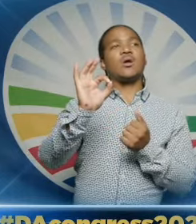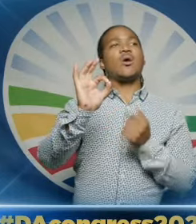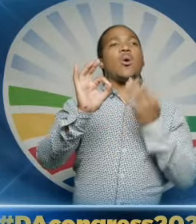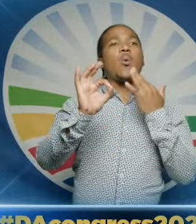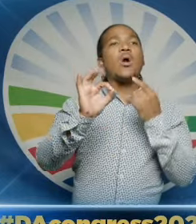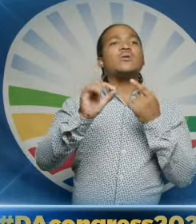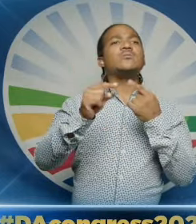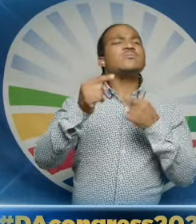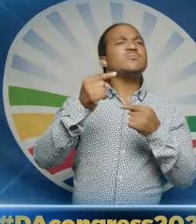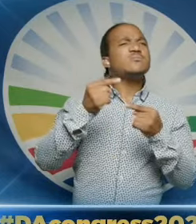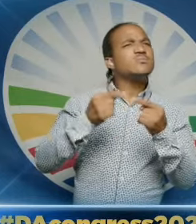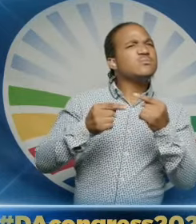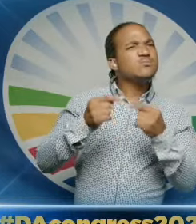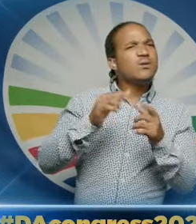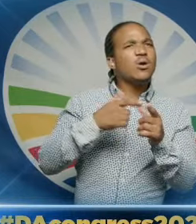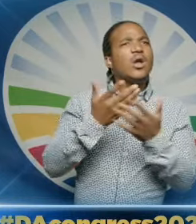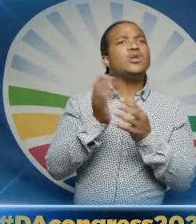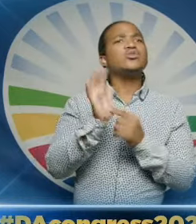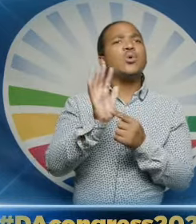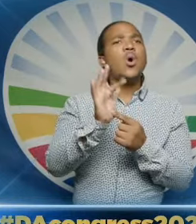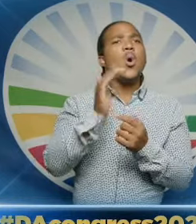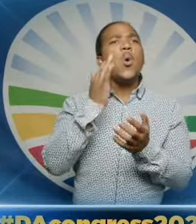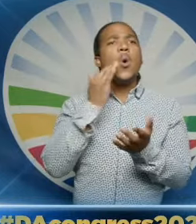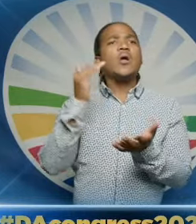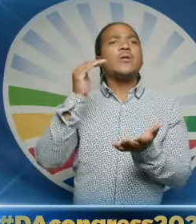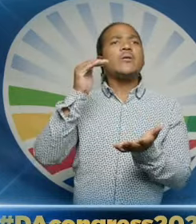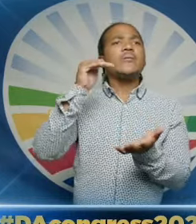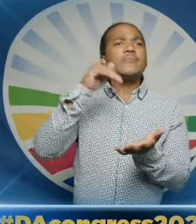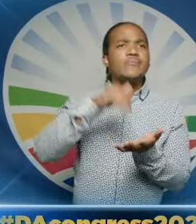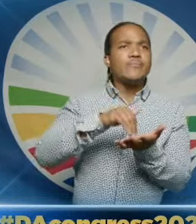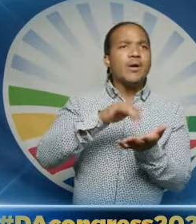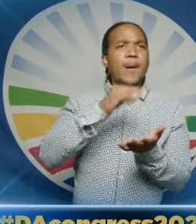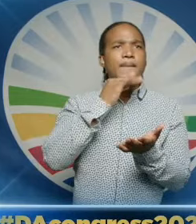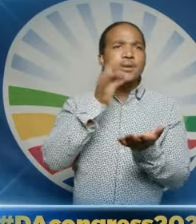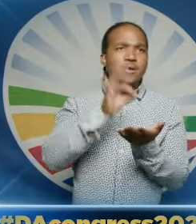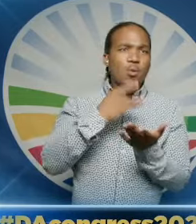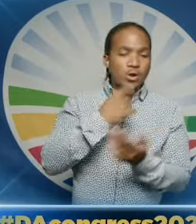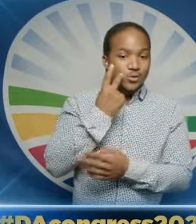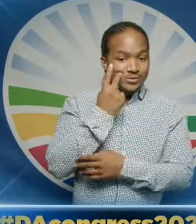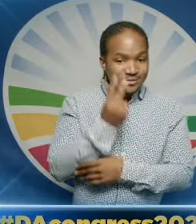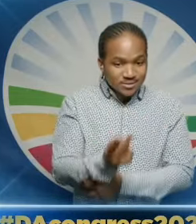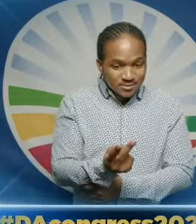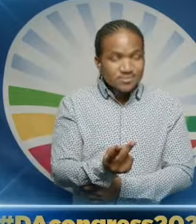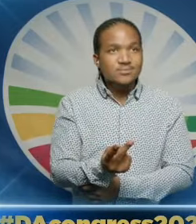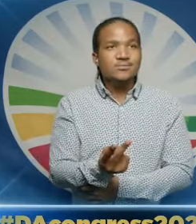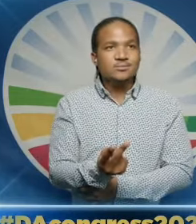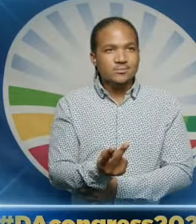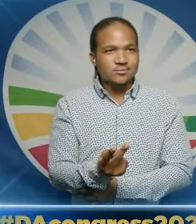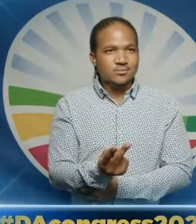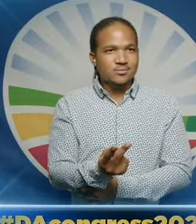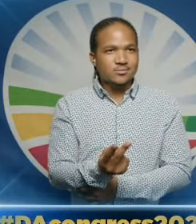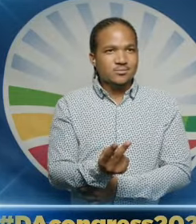mayor now, called correctly. She called tails. And it came down with the Impala, and she looked at it and she said,